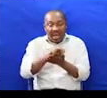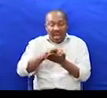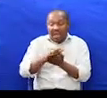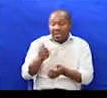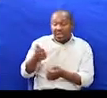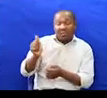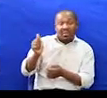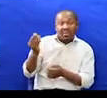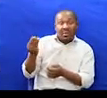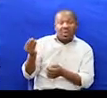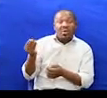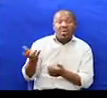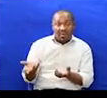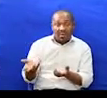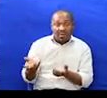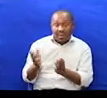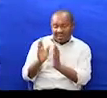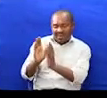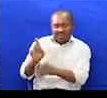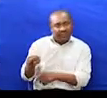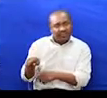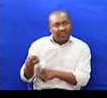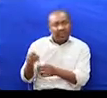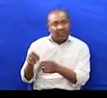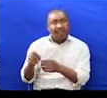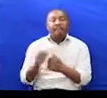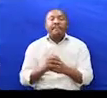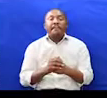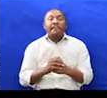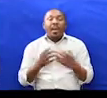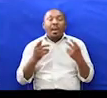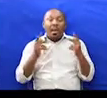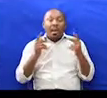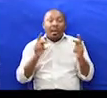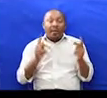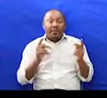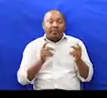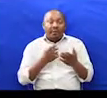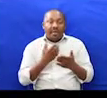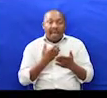gold. It will remain a gold. And if it is a iron,